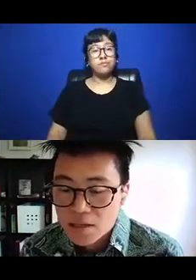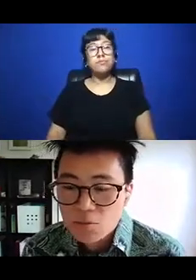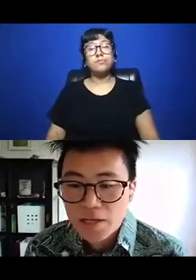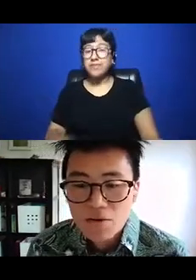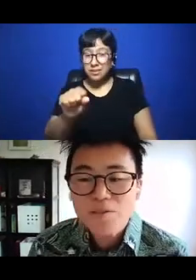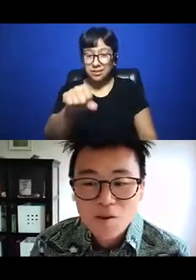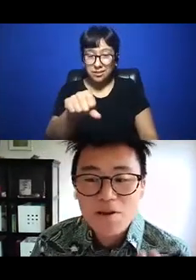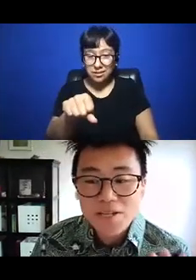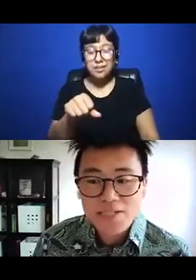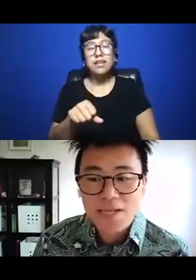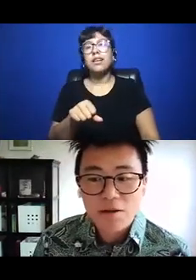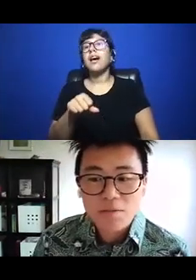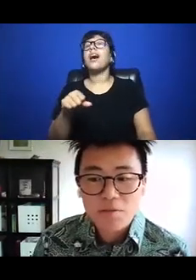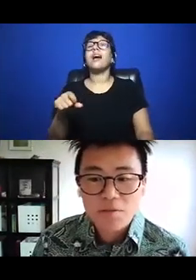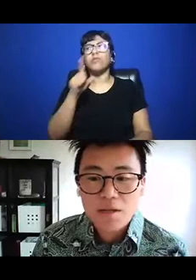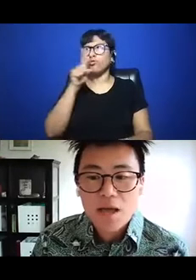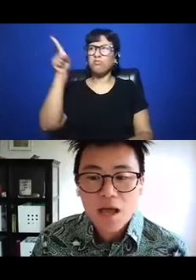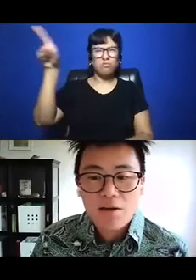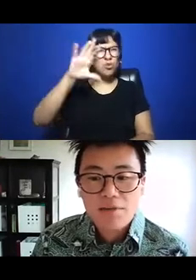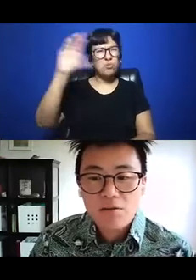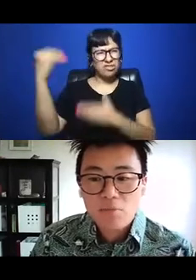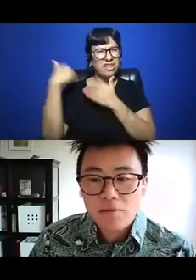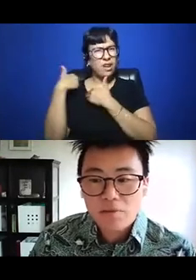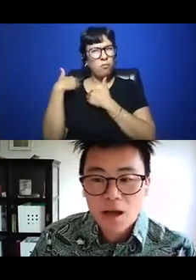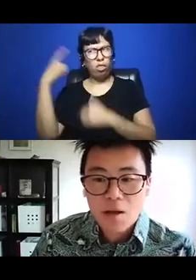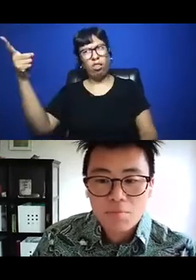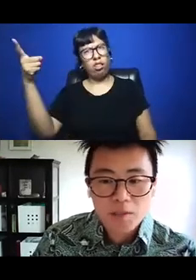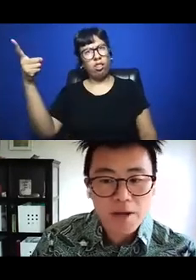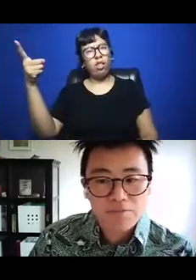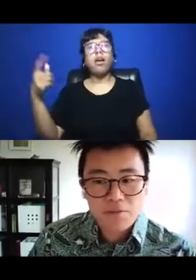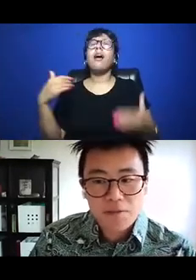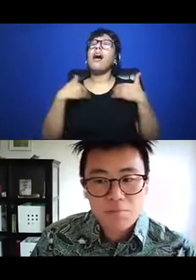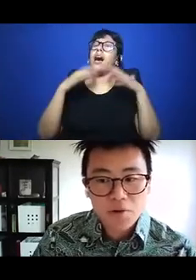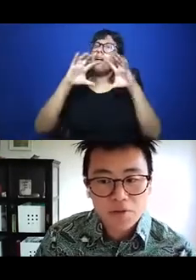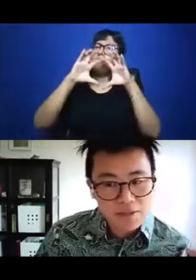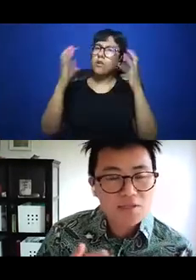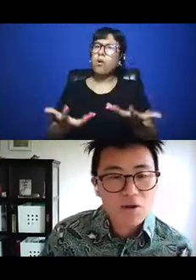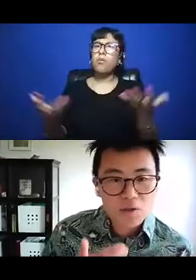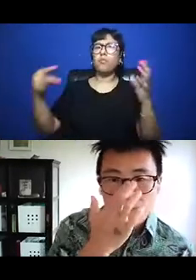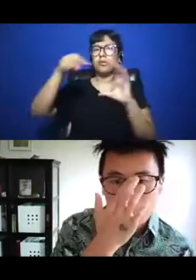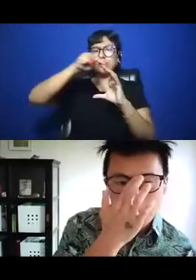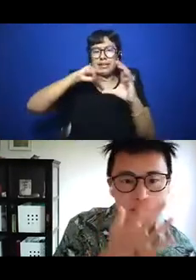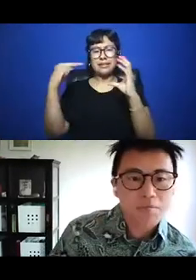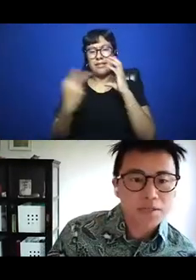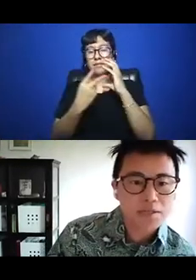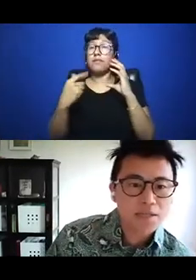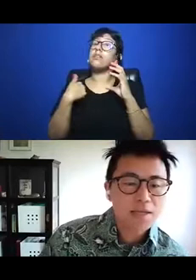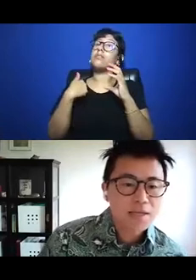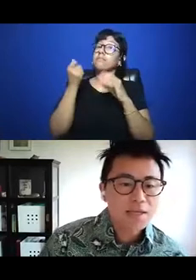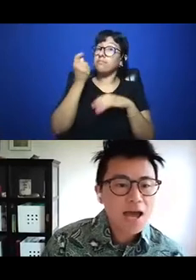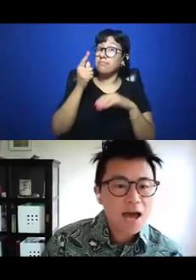Yes, in working to hold corporations accountable, having a global perspective is really important. These are US-based